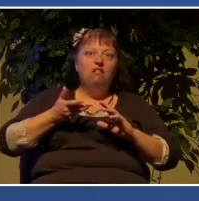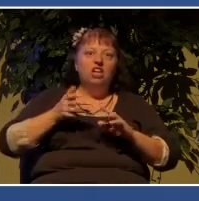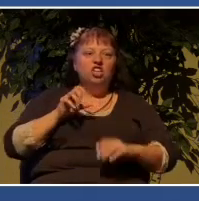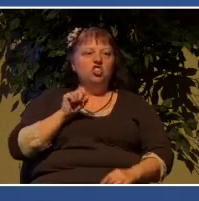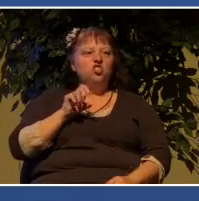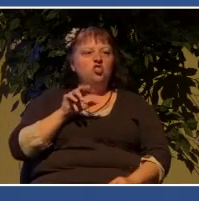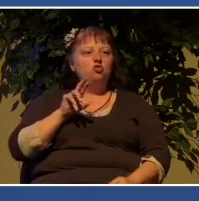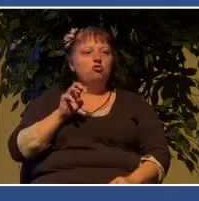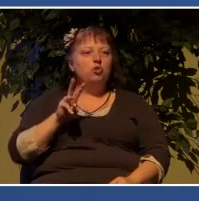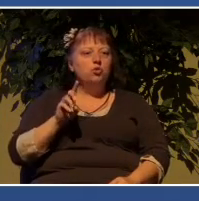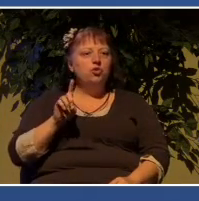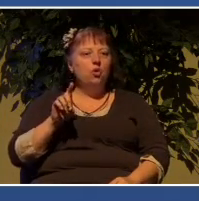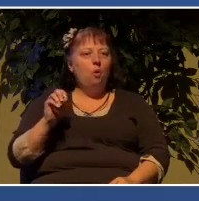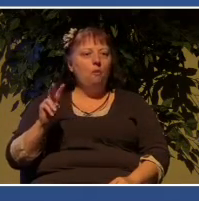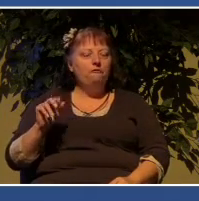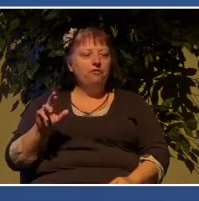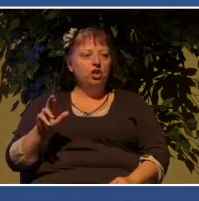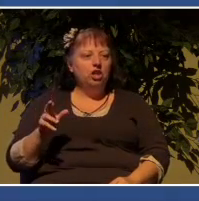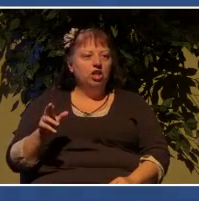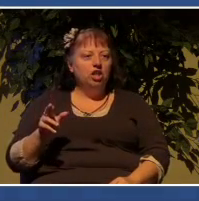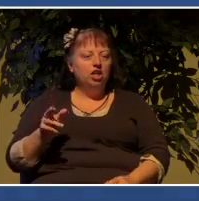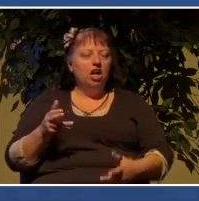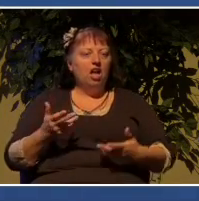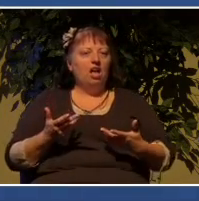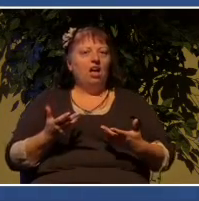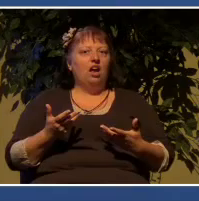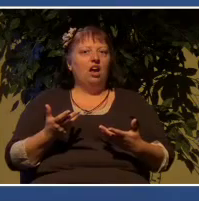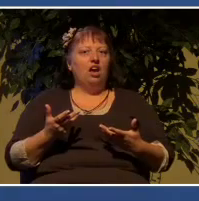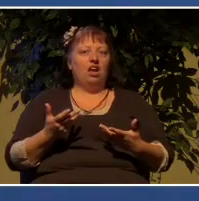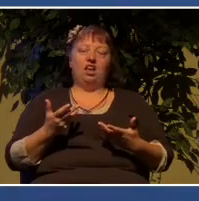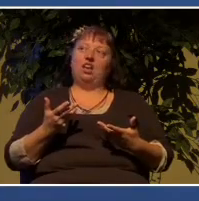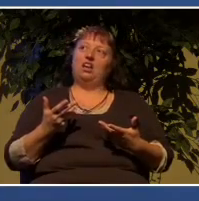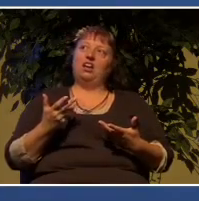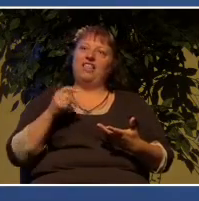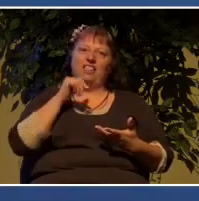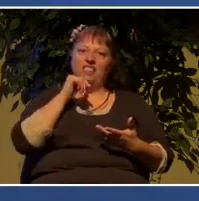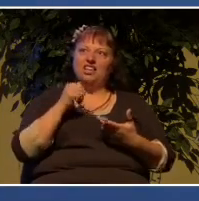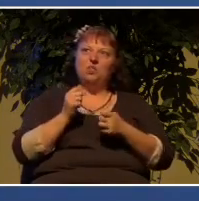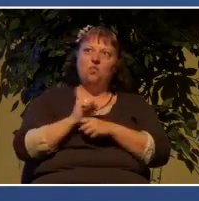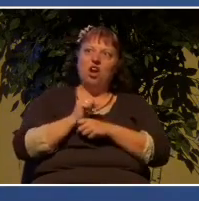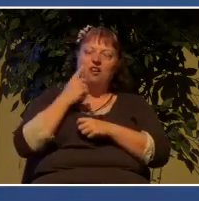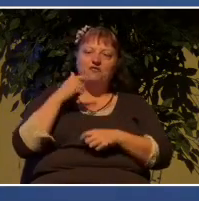know how much you need Jesus. Well, one more thing. Paul then says,